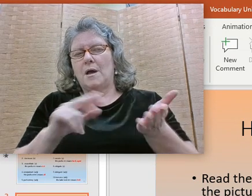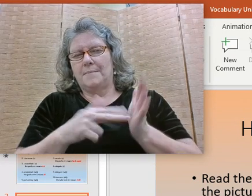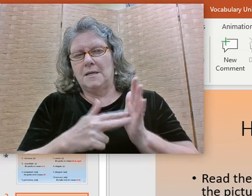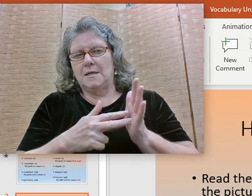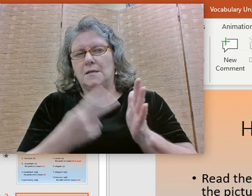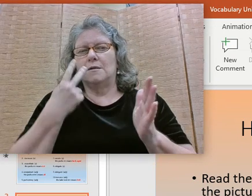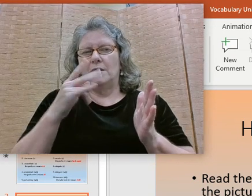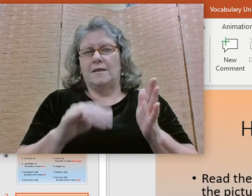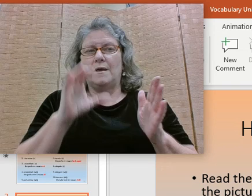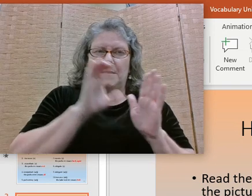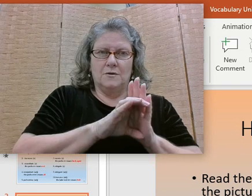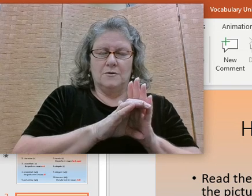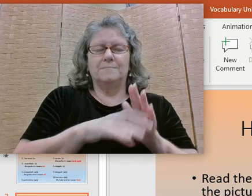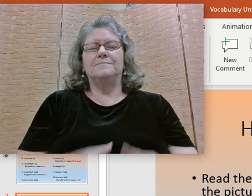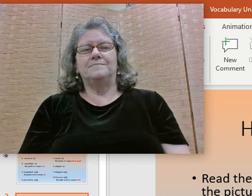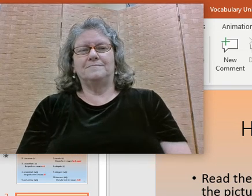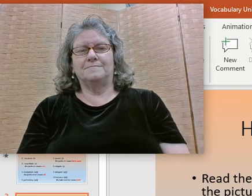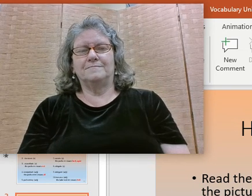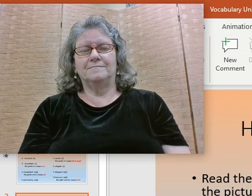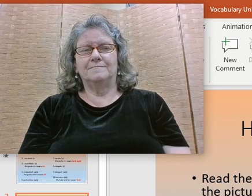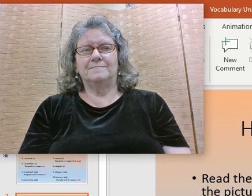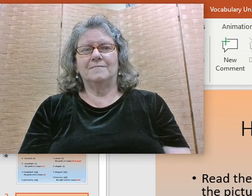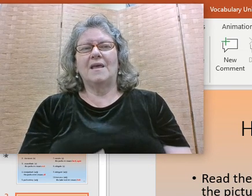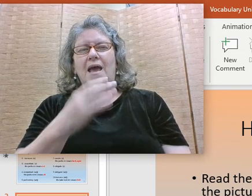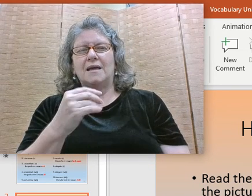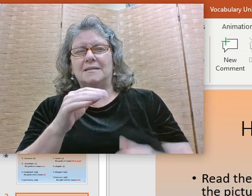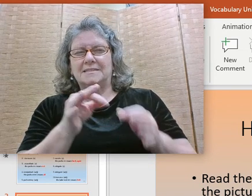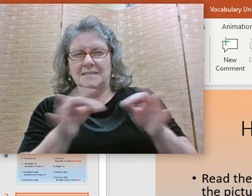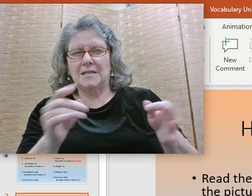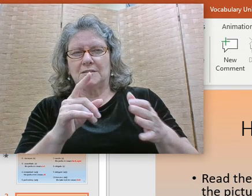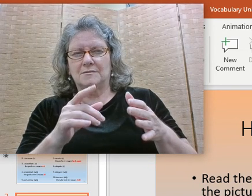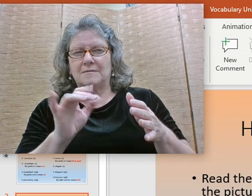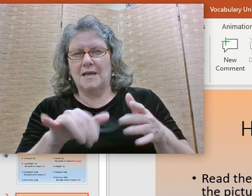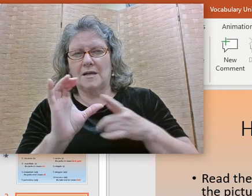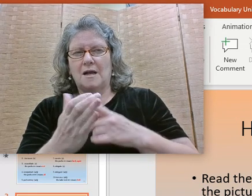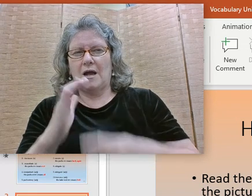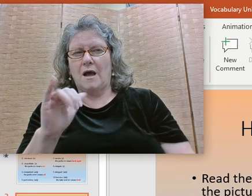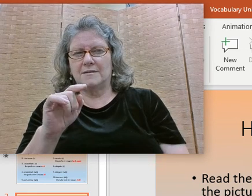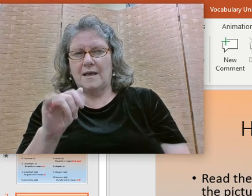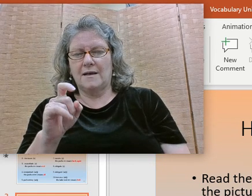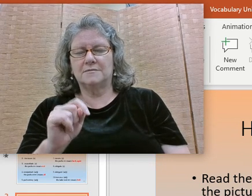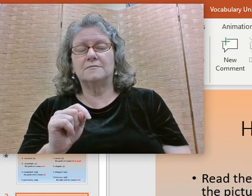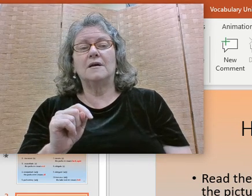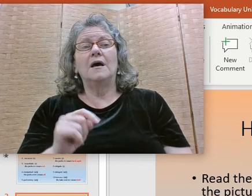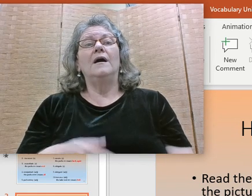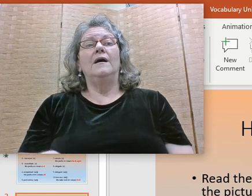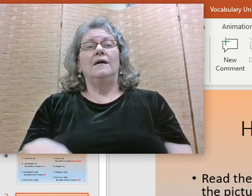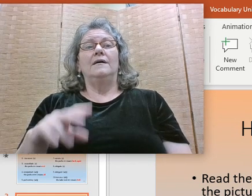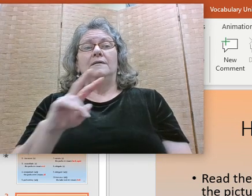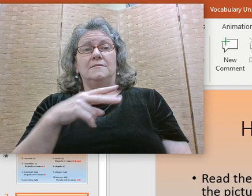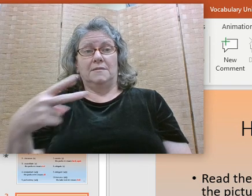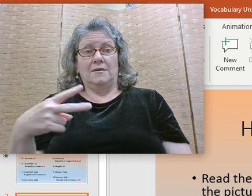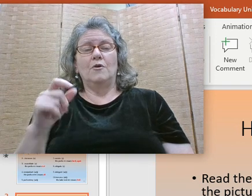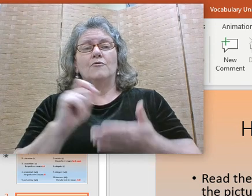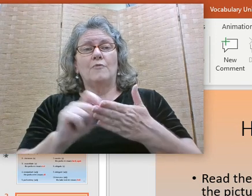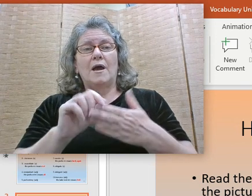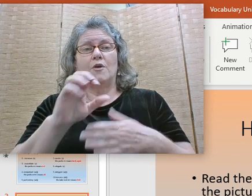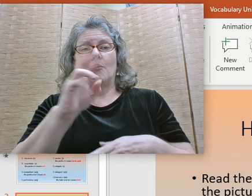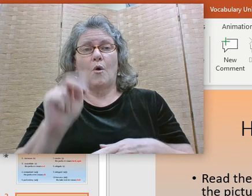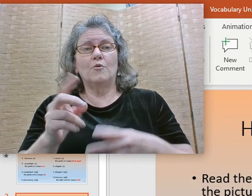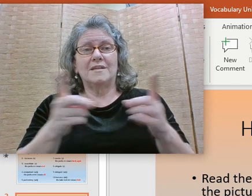on the context in which it is used. That's step 1. Step 2, write your own definition of the word.